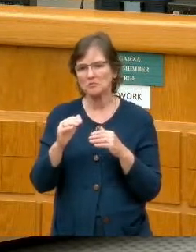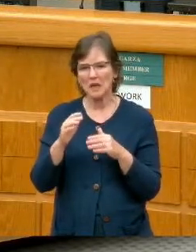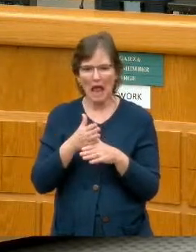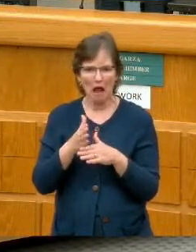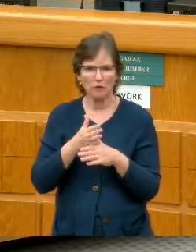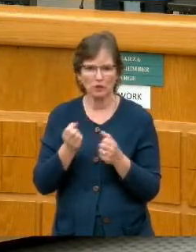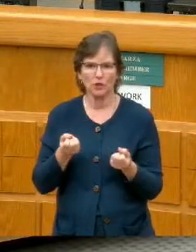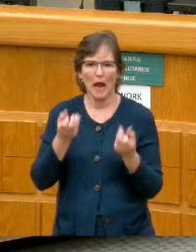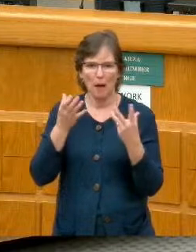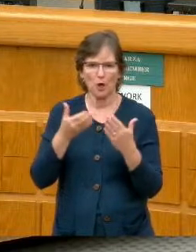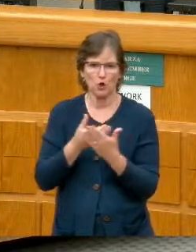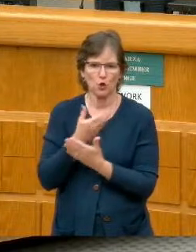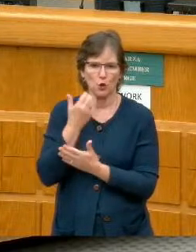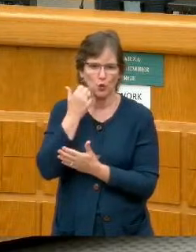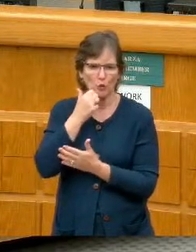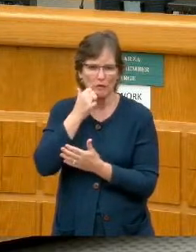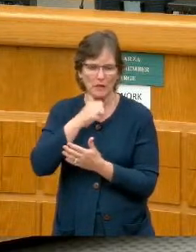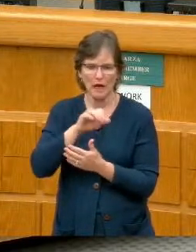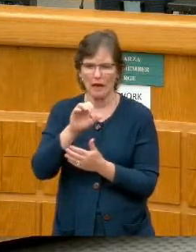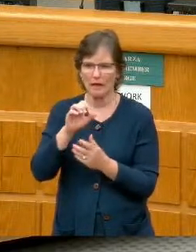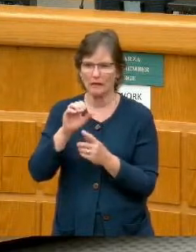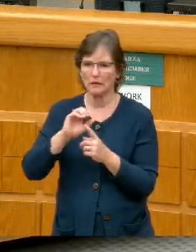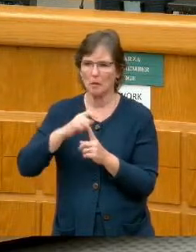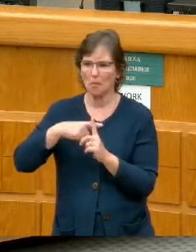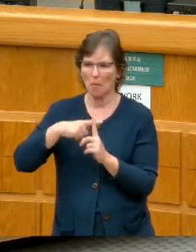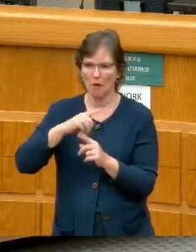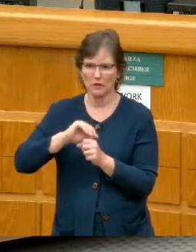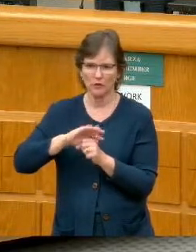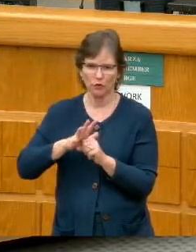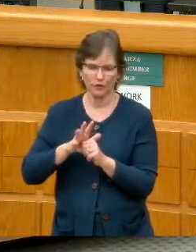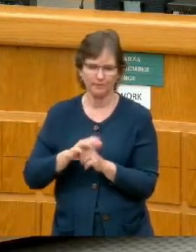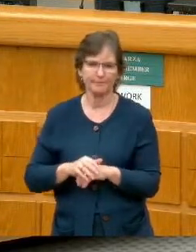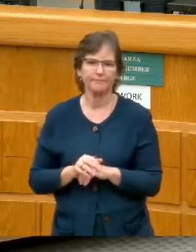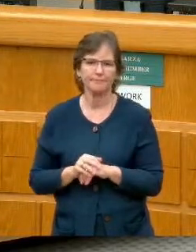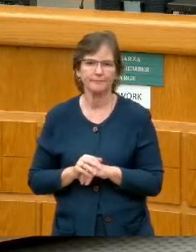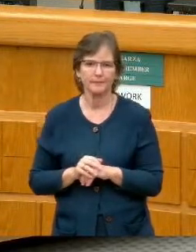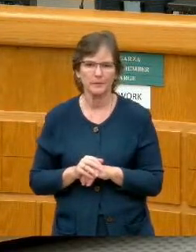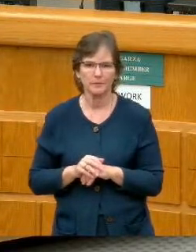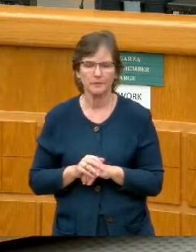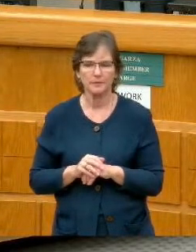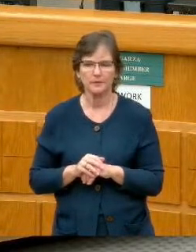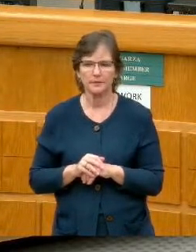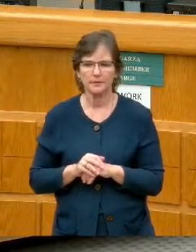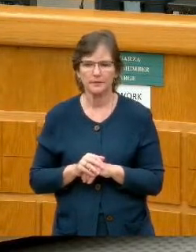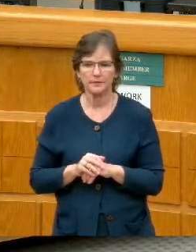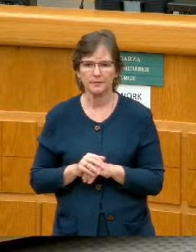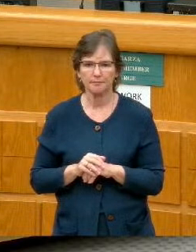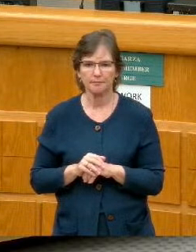that's a good development, and we want to watch this and see what happens moving forward.